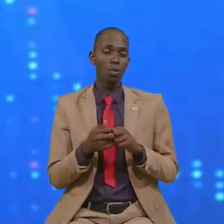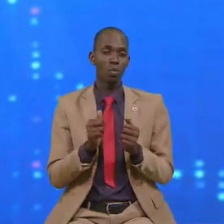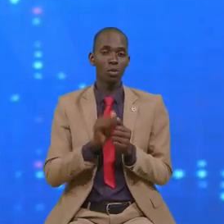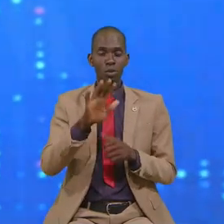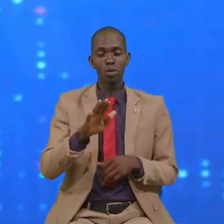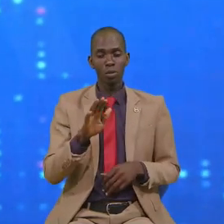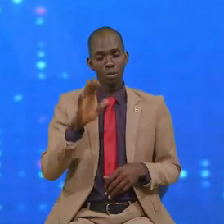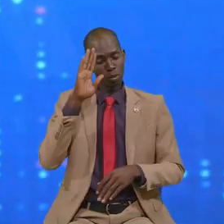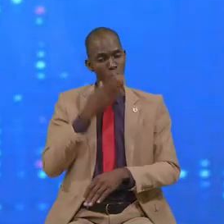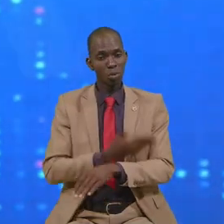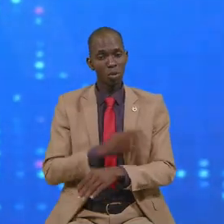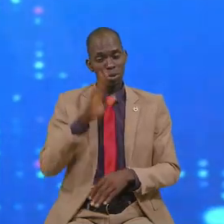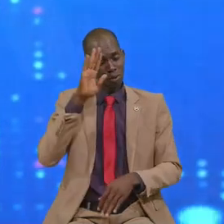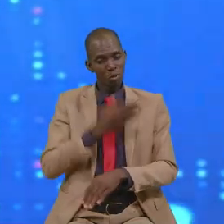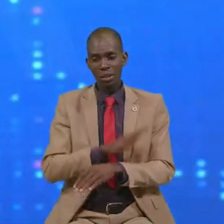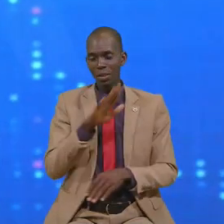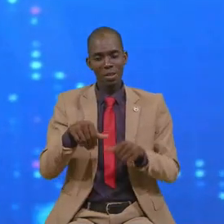stays in school."